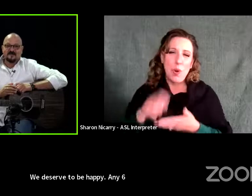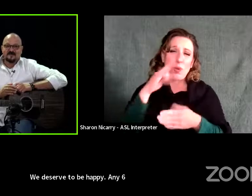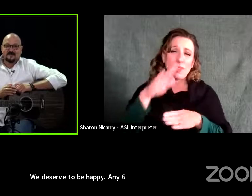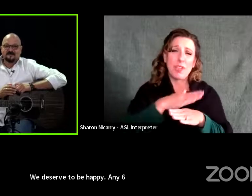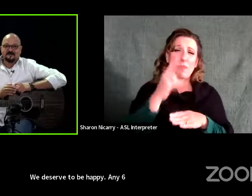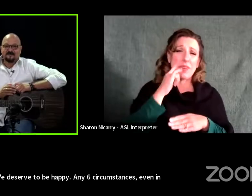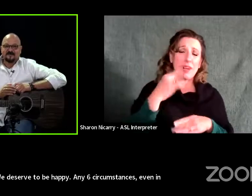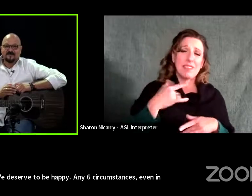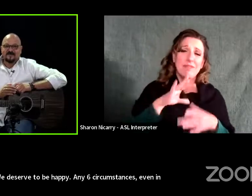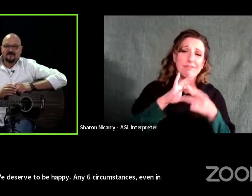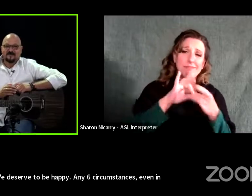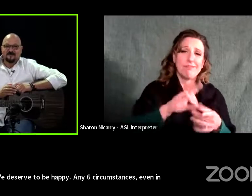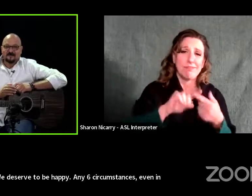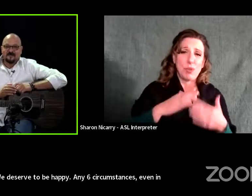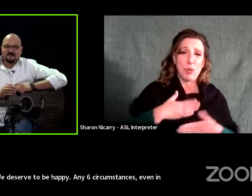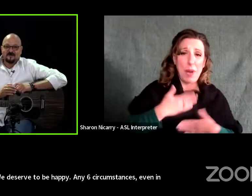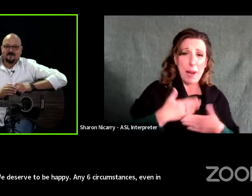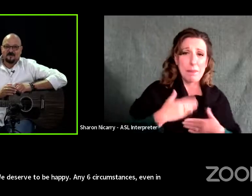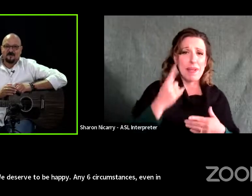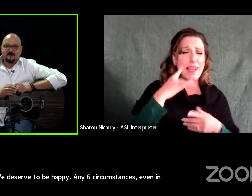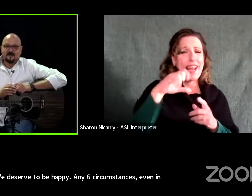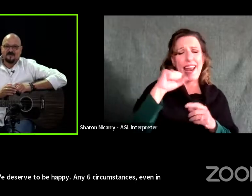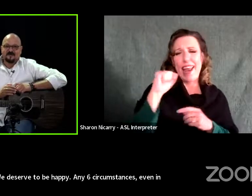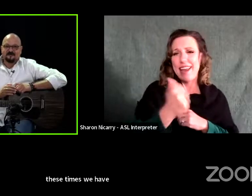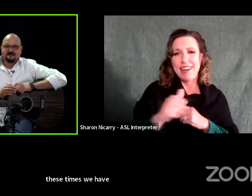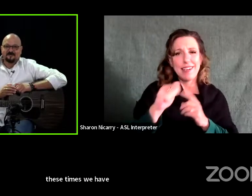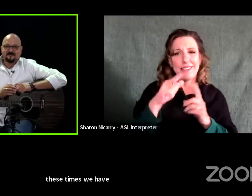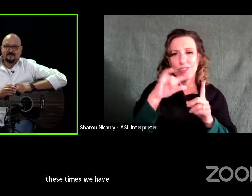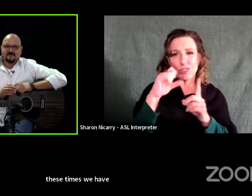times, we have more,